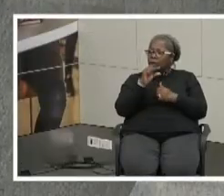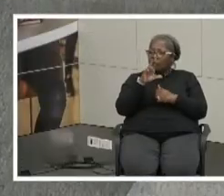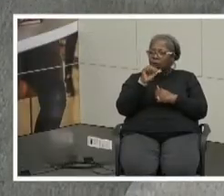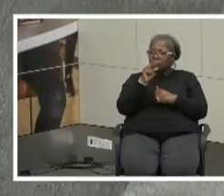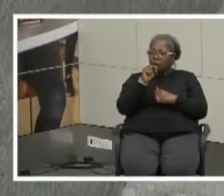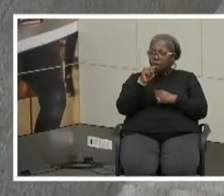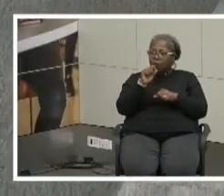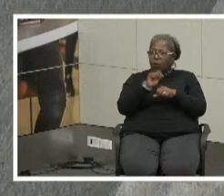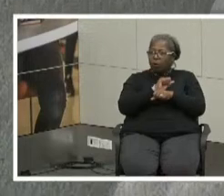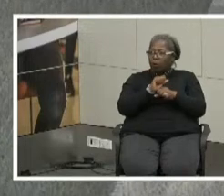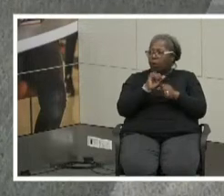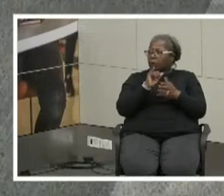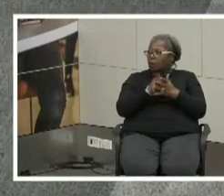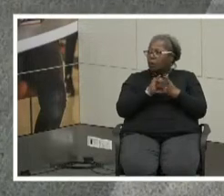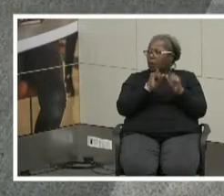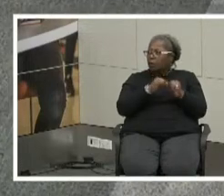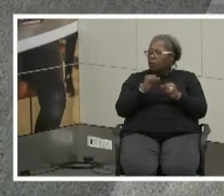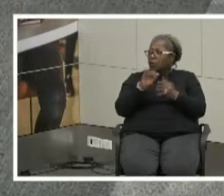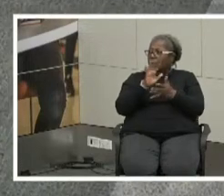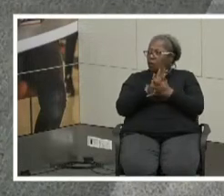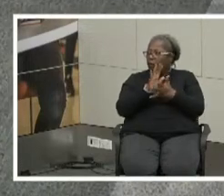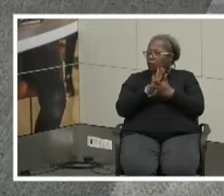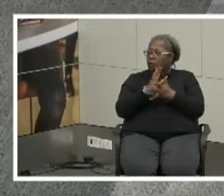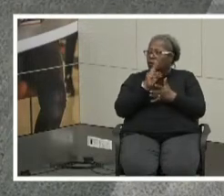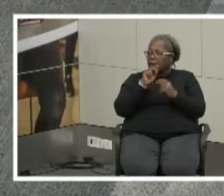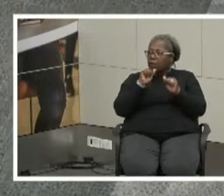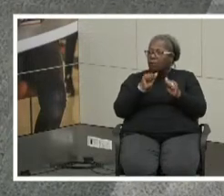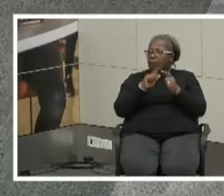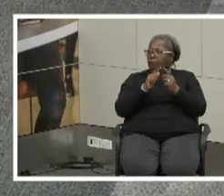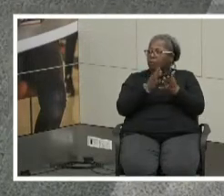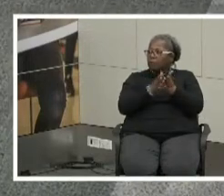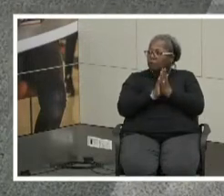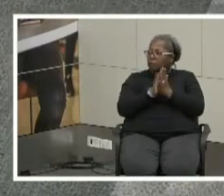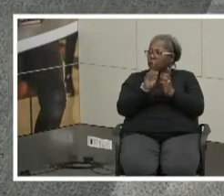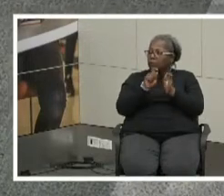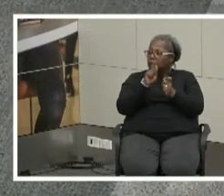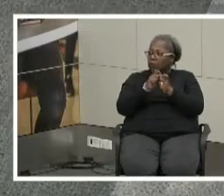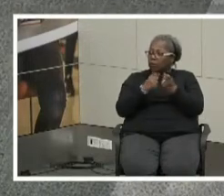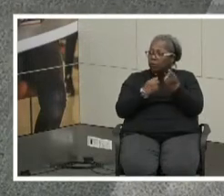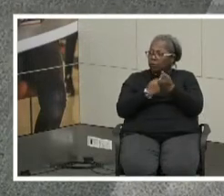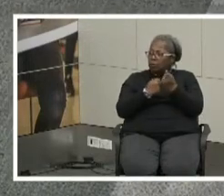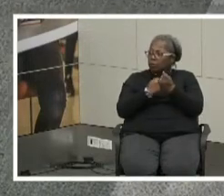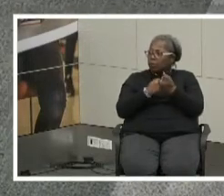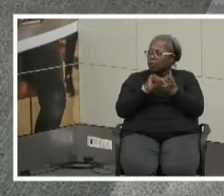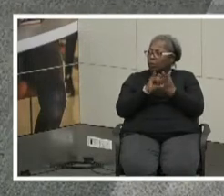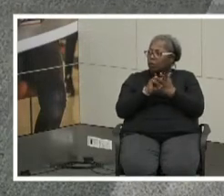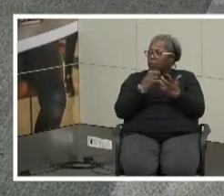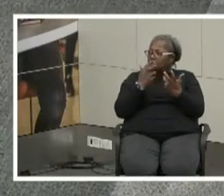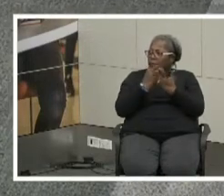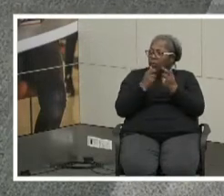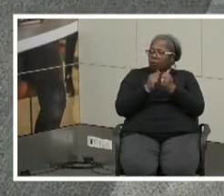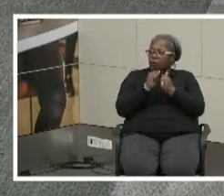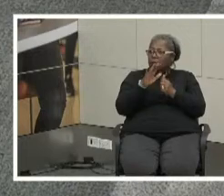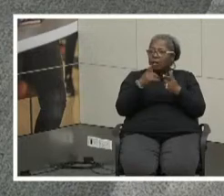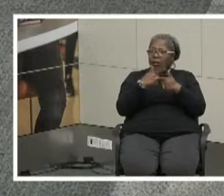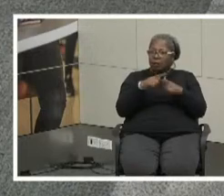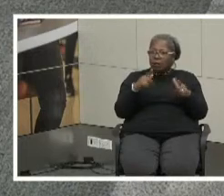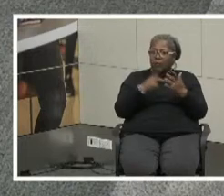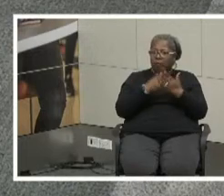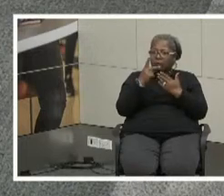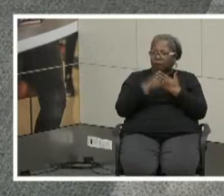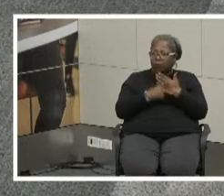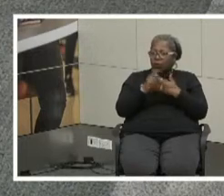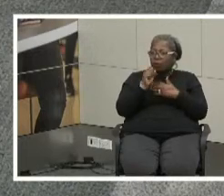works is that individual campuses have been able to request specific support that align with their language programs